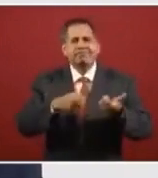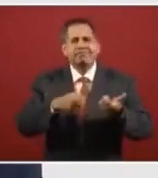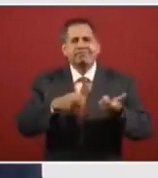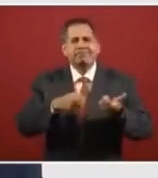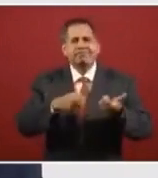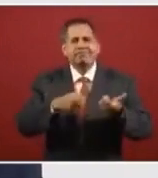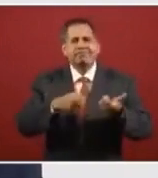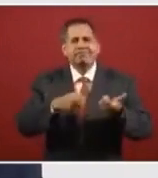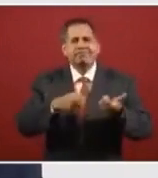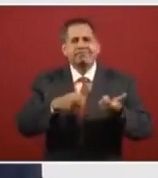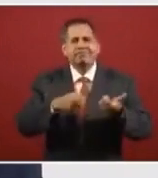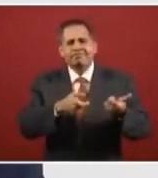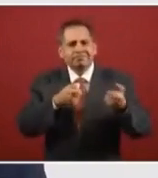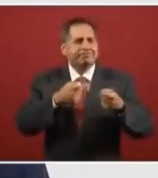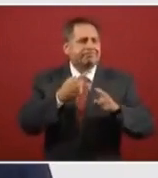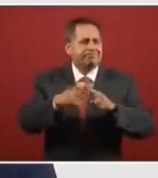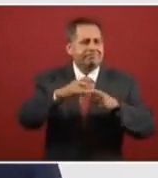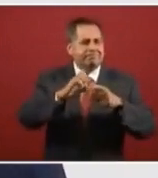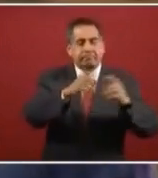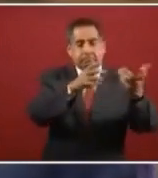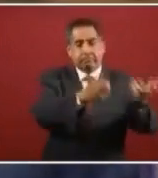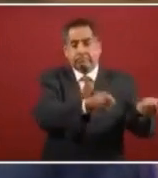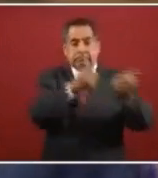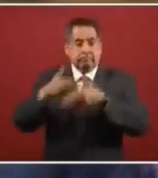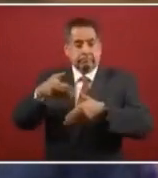illicit drugs and